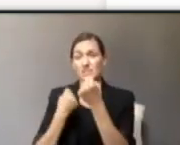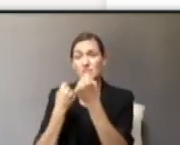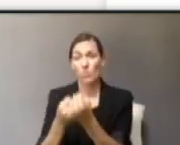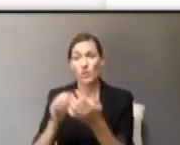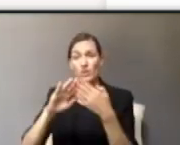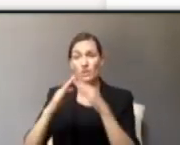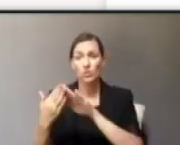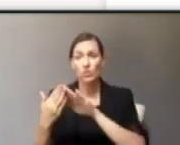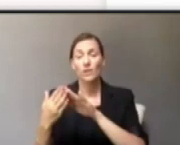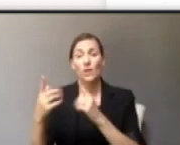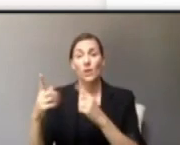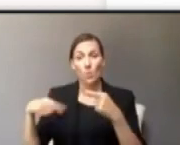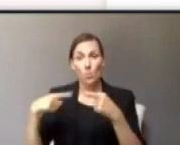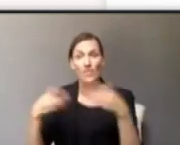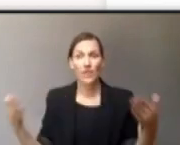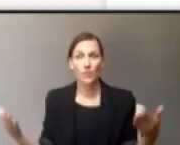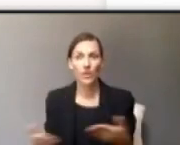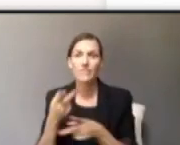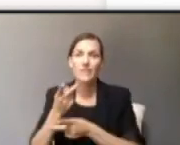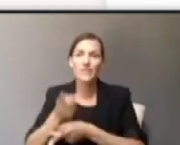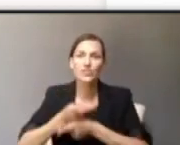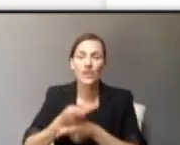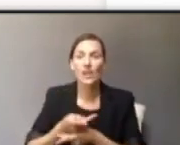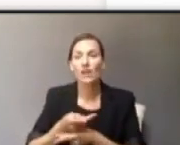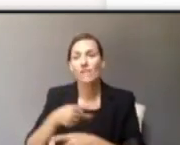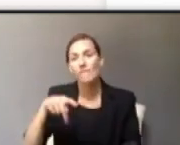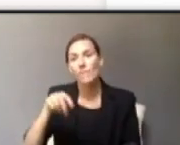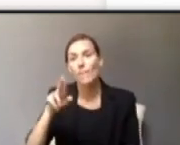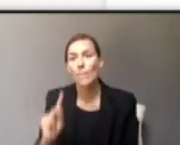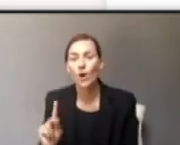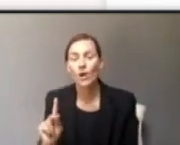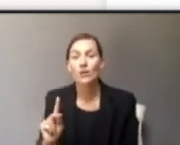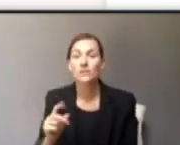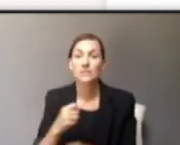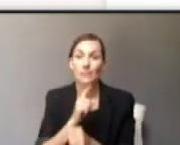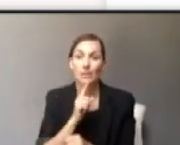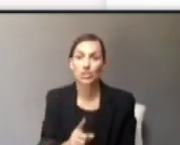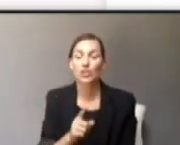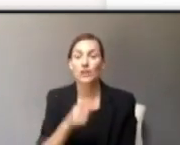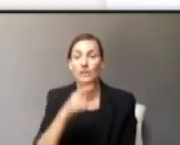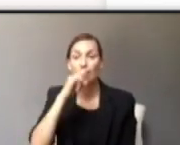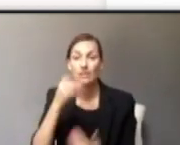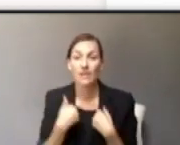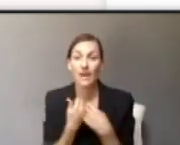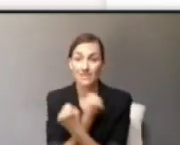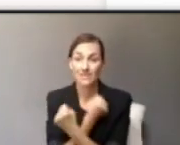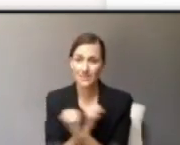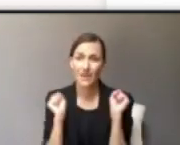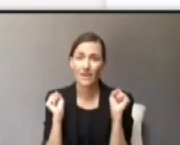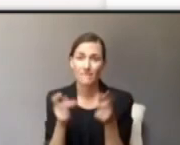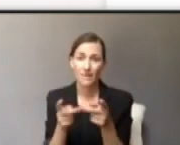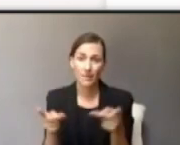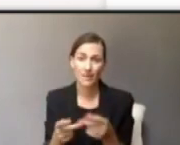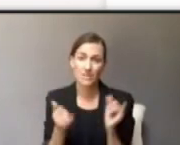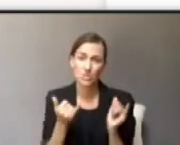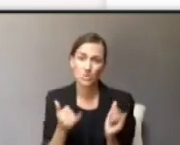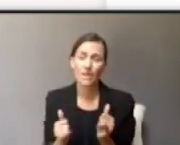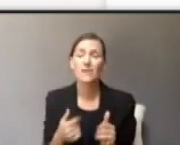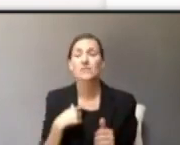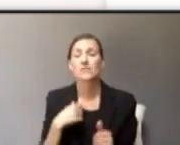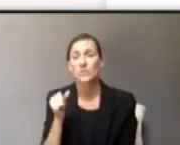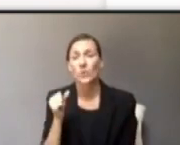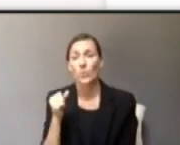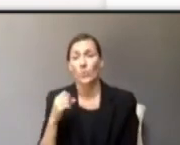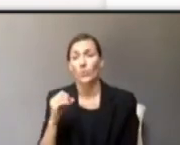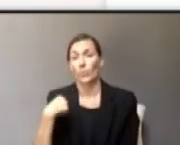were here. They cared for parks and made sure that kids had a safe place to play. So we